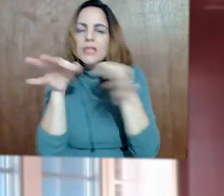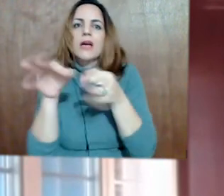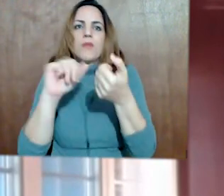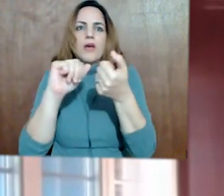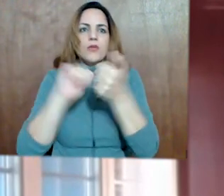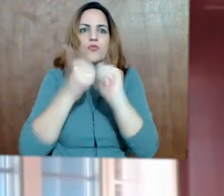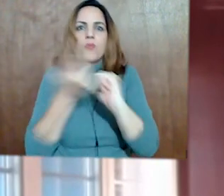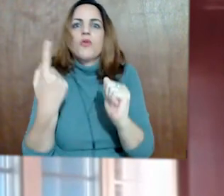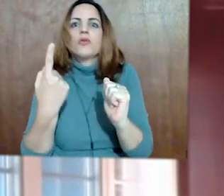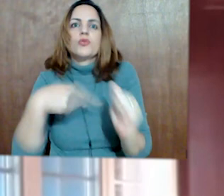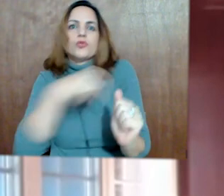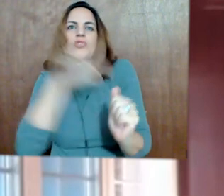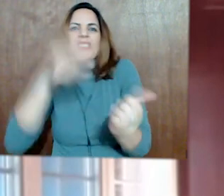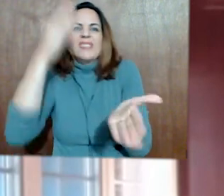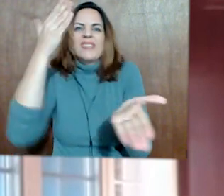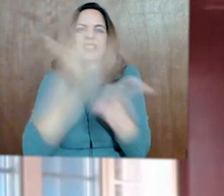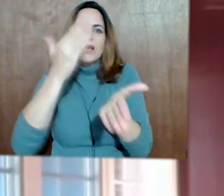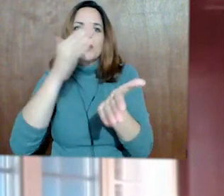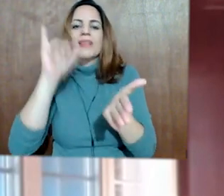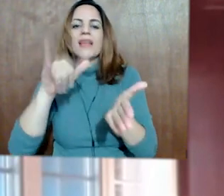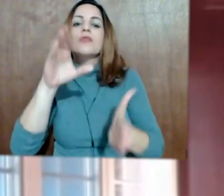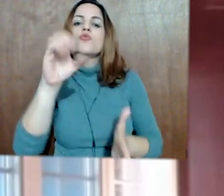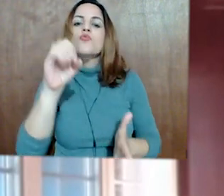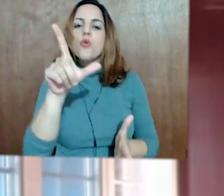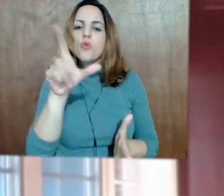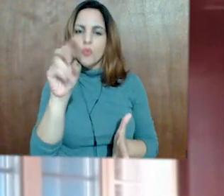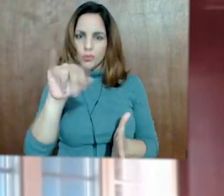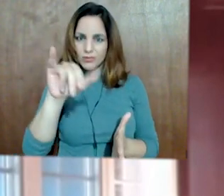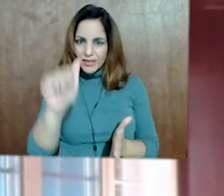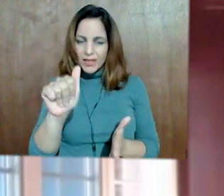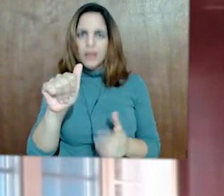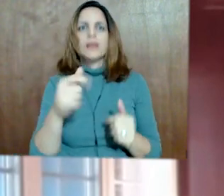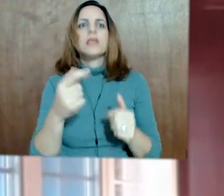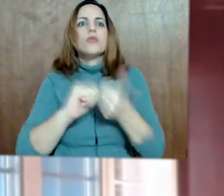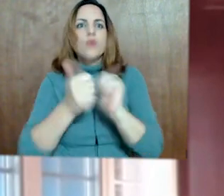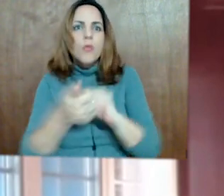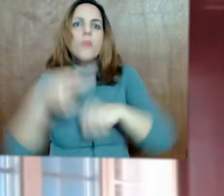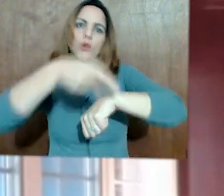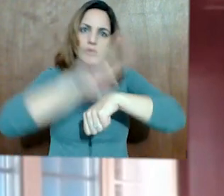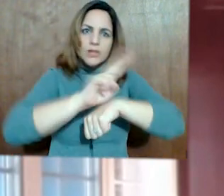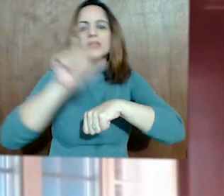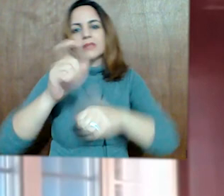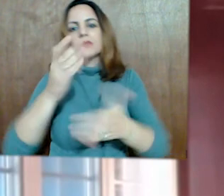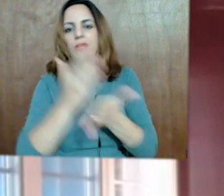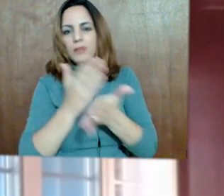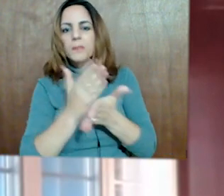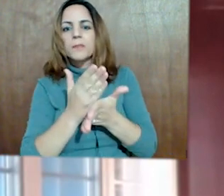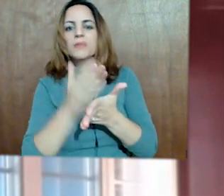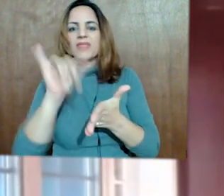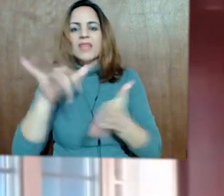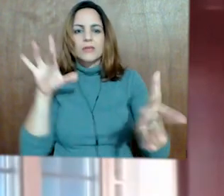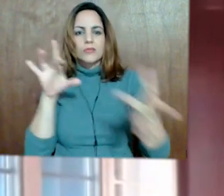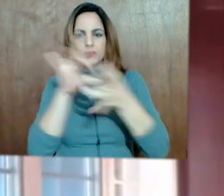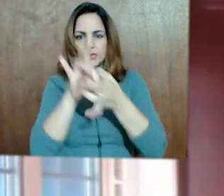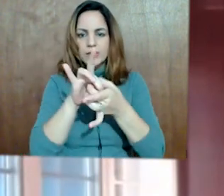meant ending colonialism in Puerto Rico, and of course led to gradually the creation of all the Puerto Rican studies